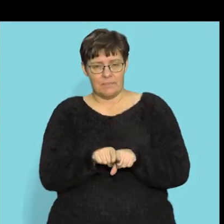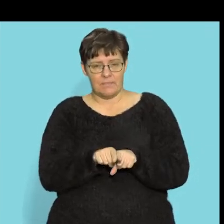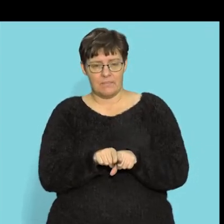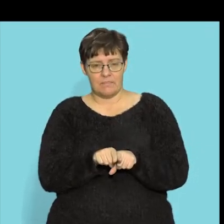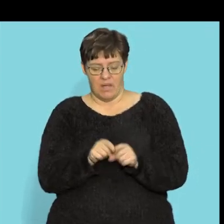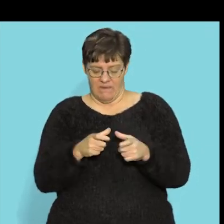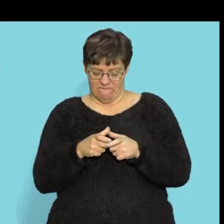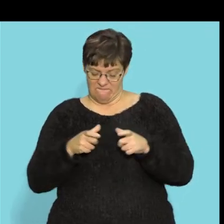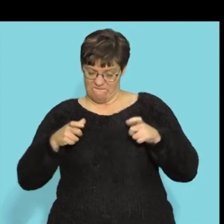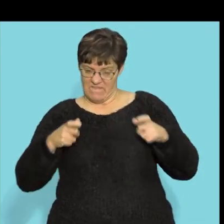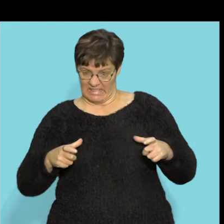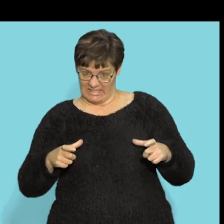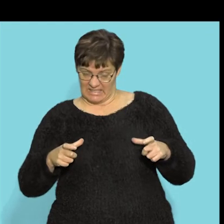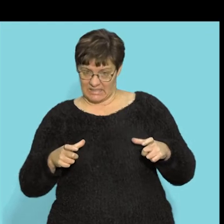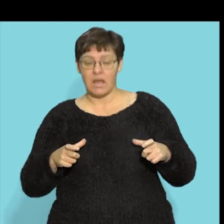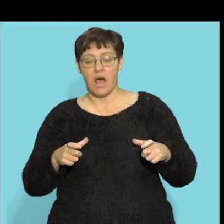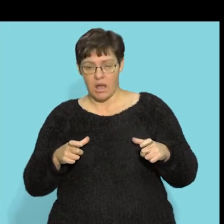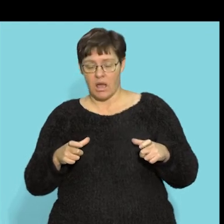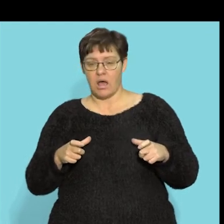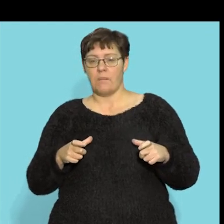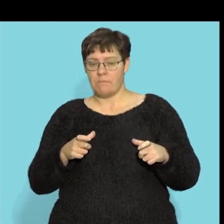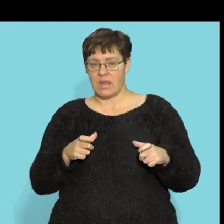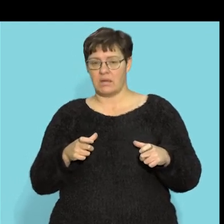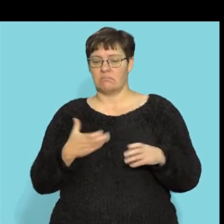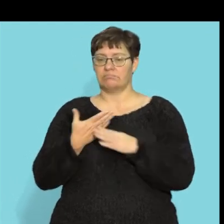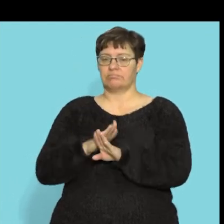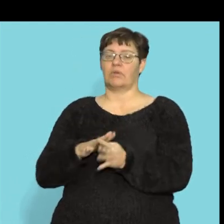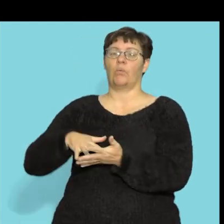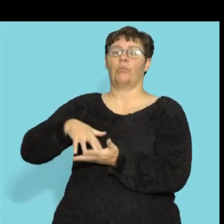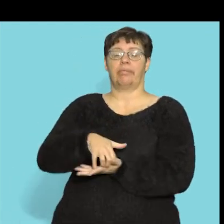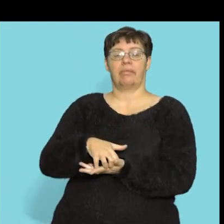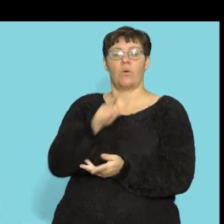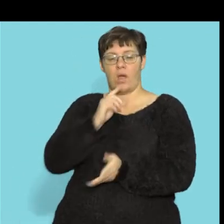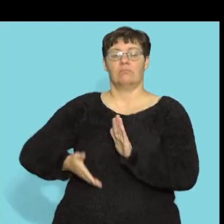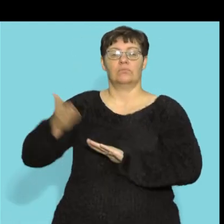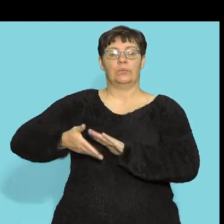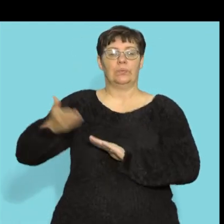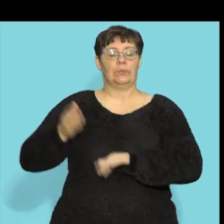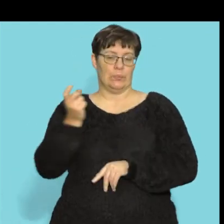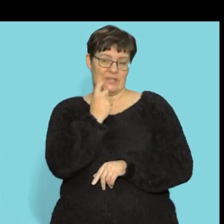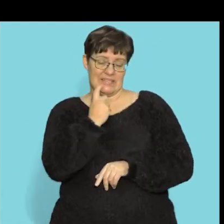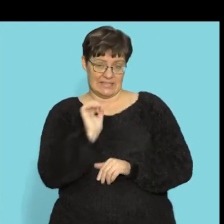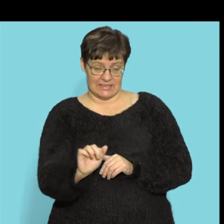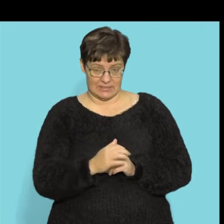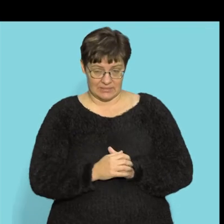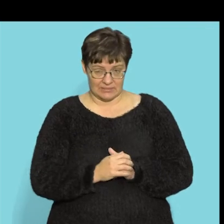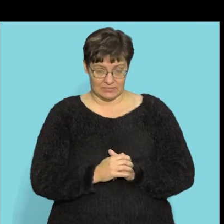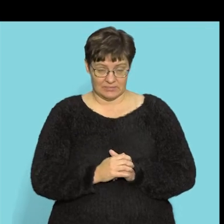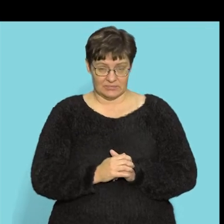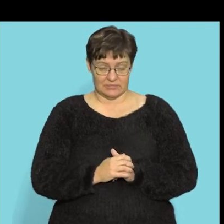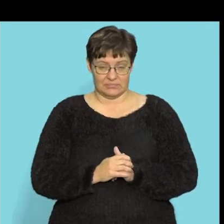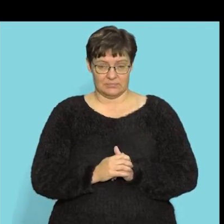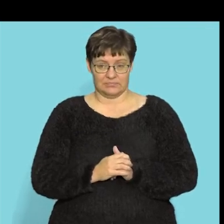the greater the cross-sectional area or the diameter, for argument's sake, okay, we can take that and put a dotted